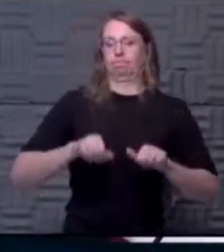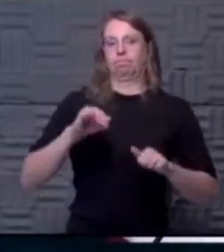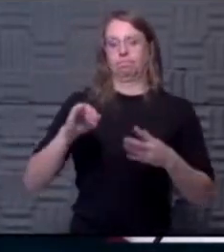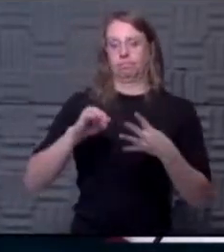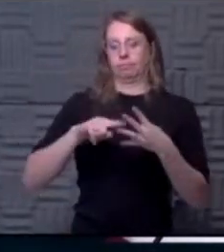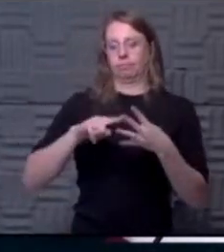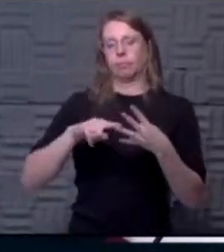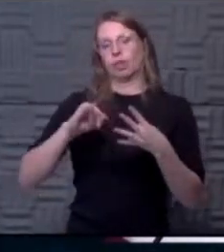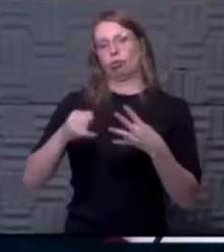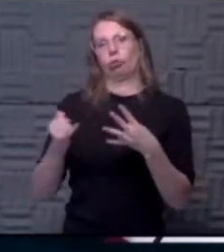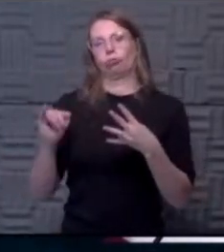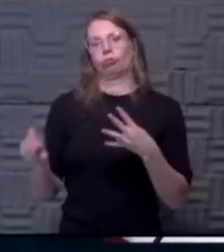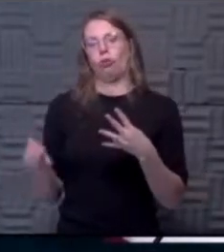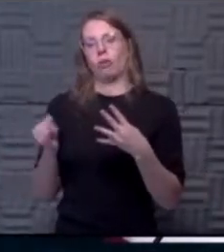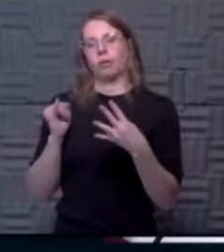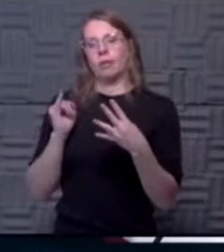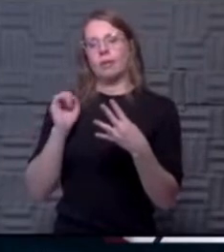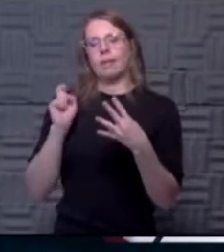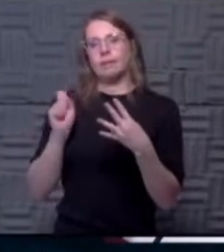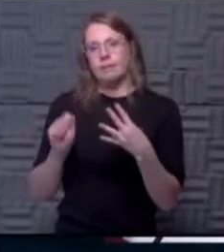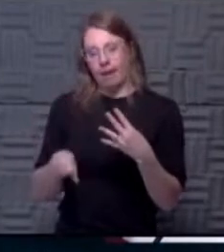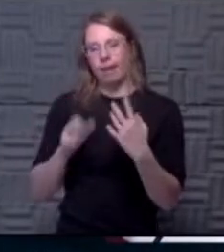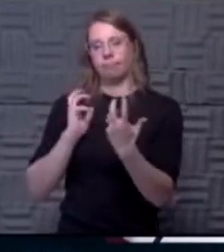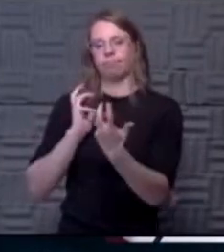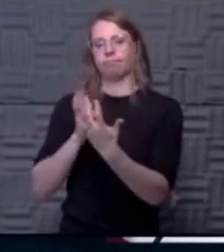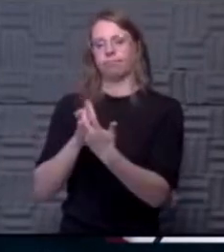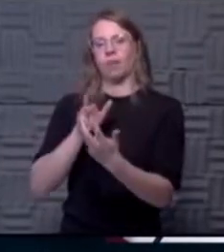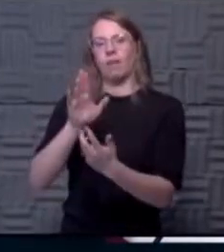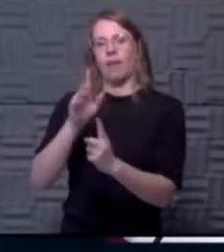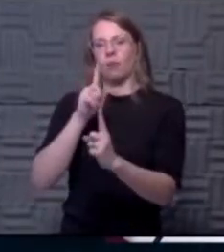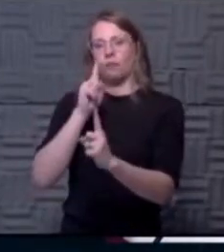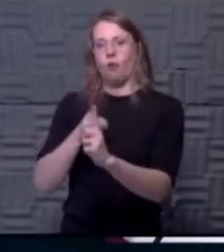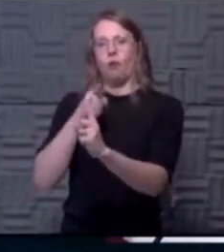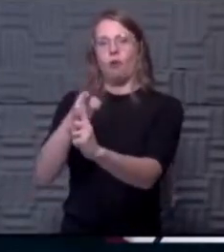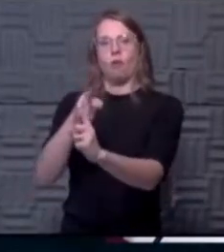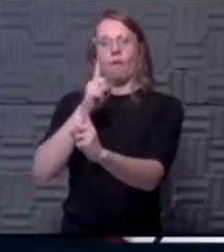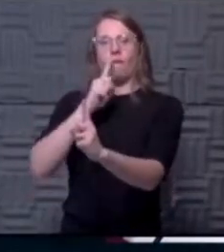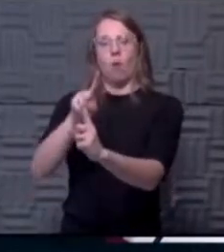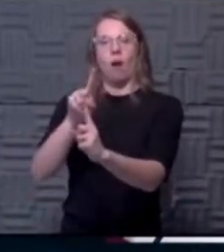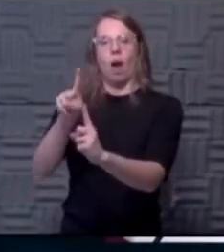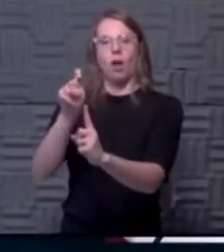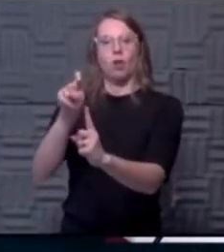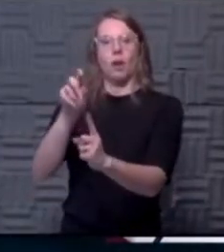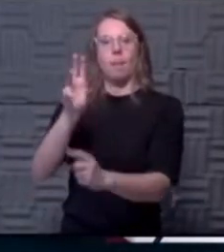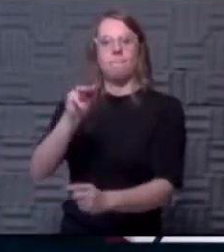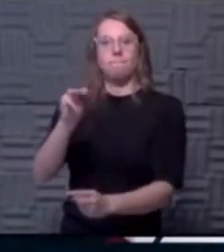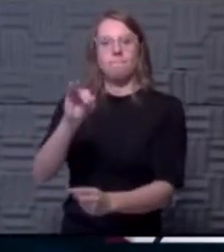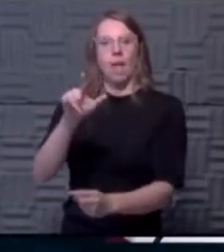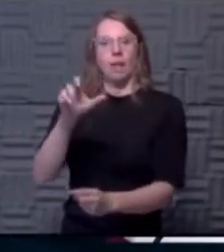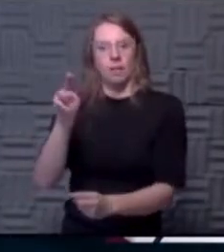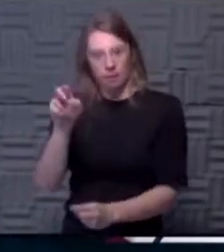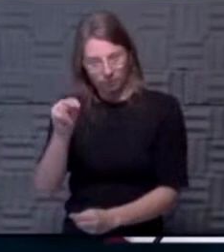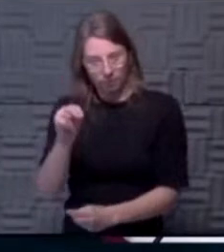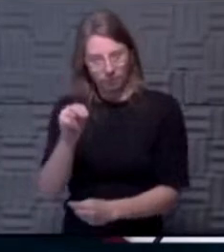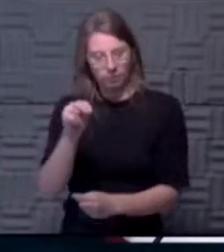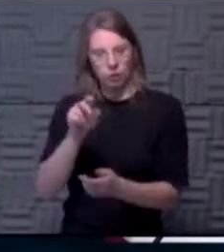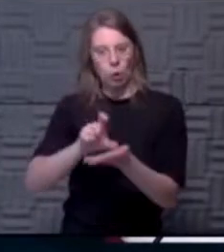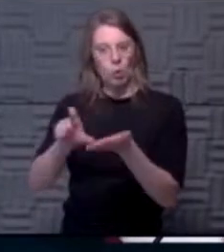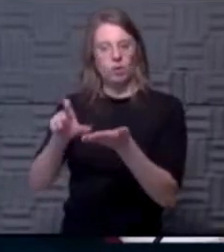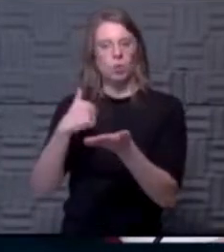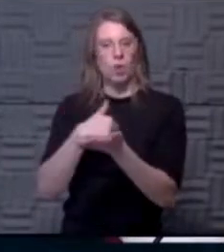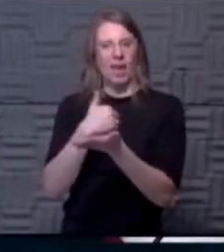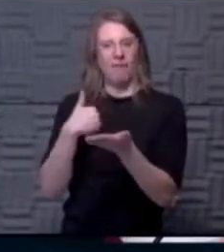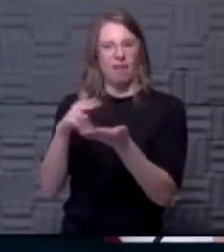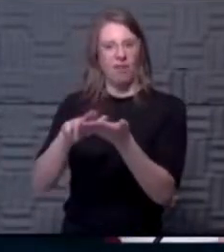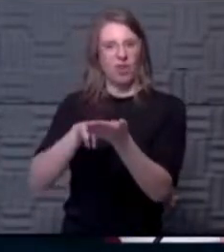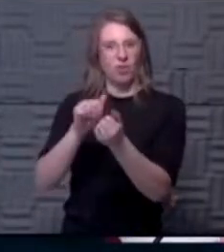& Johnson is going to be able to meet their target for the 100 million doses that we have a contract with. You mentioned